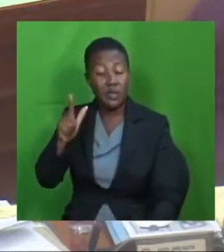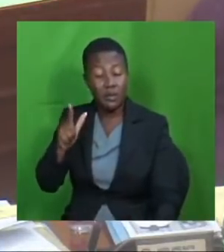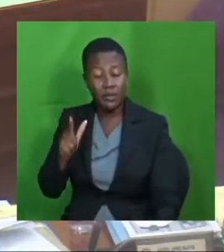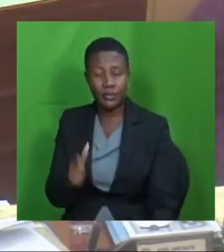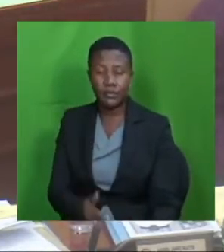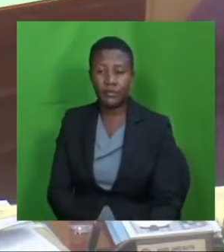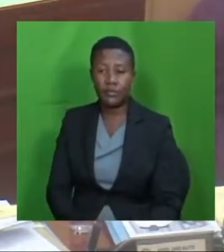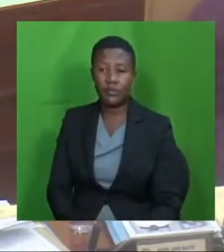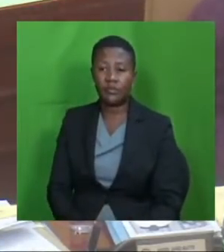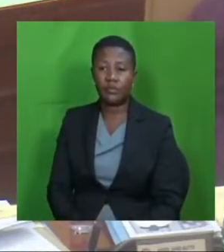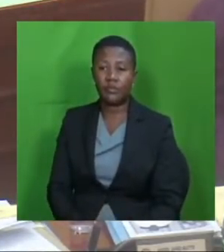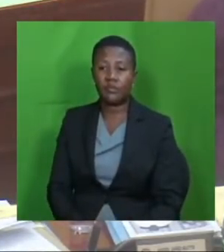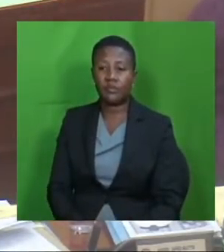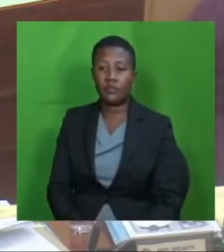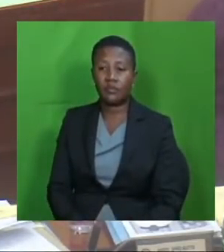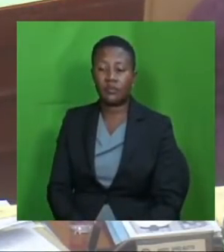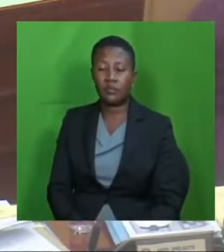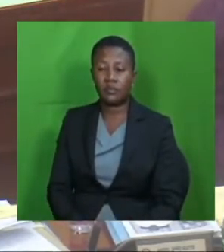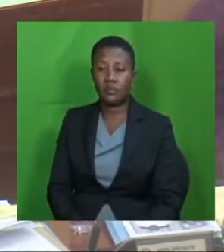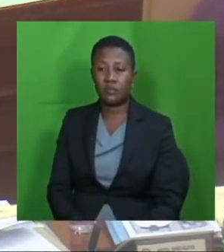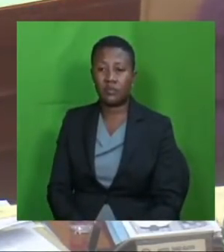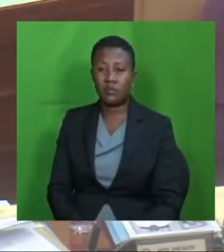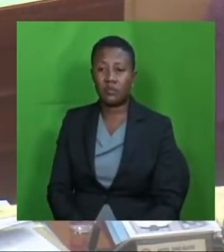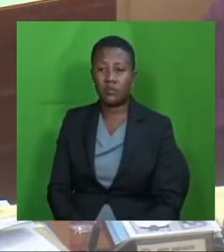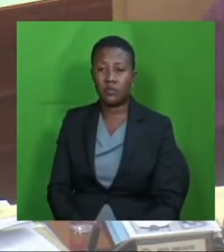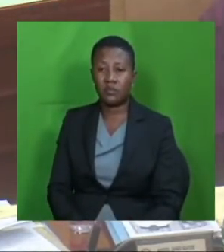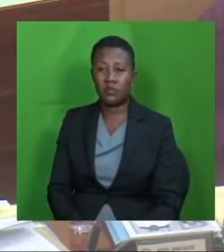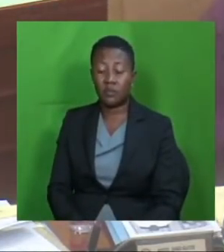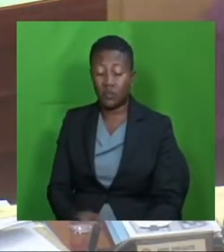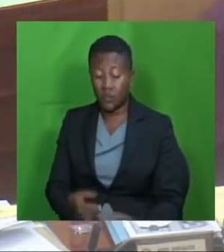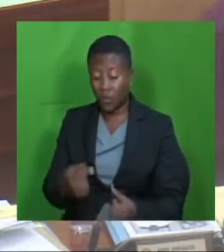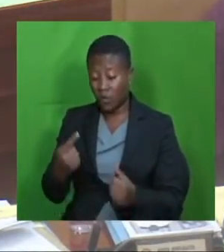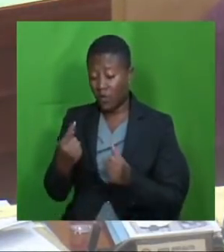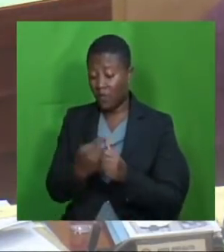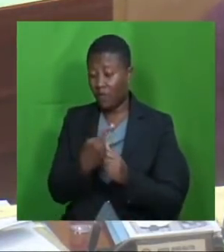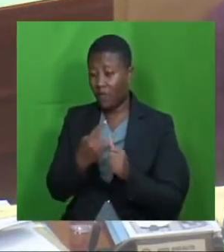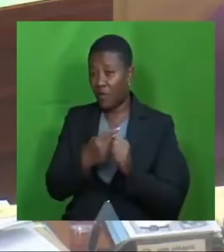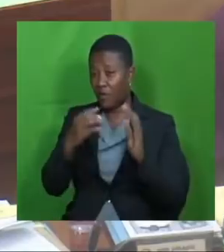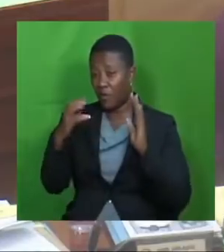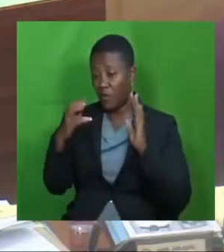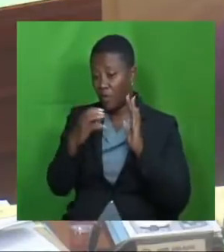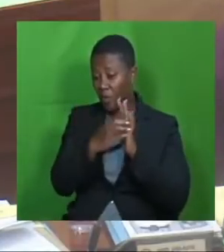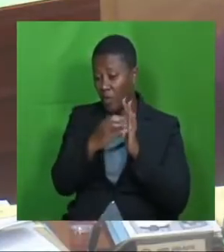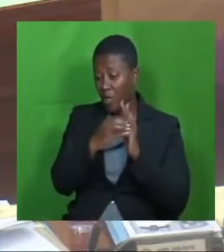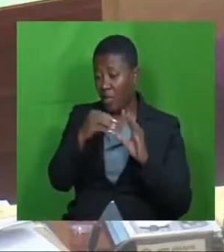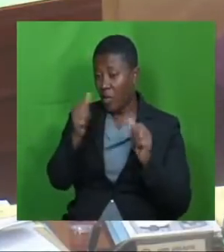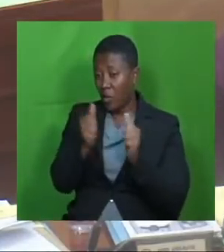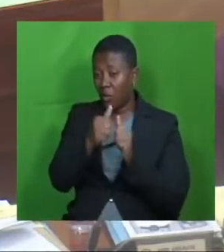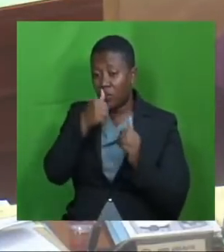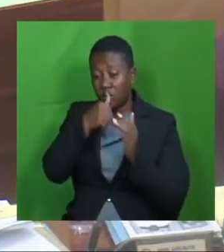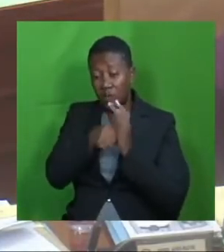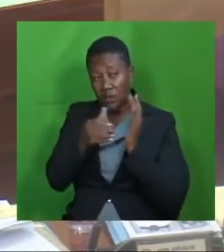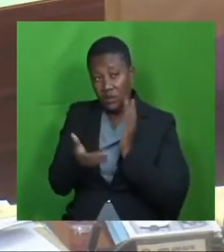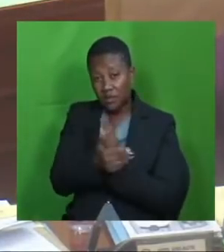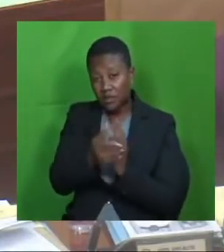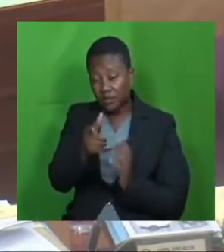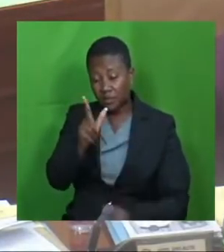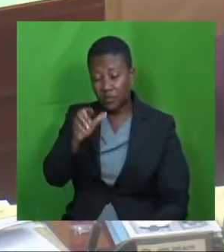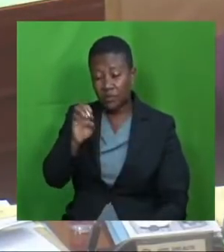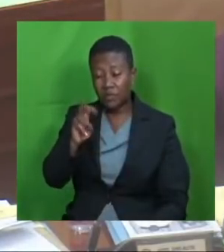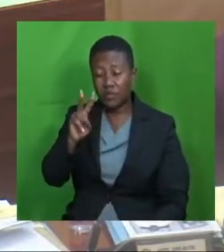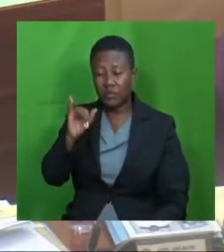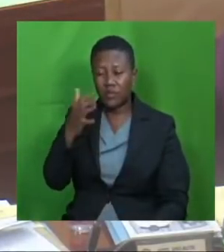bill, and I'm looking at the very first paragraph of the explanatory memorandum. The levy which is expected to